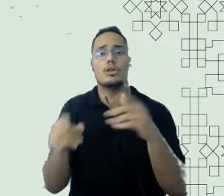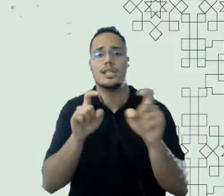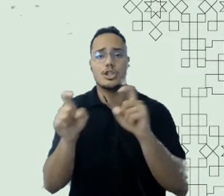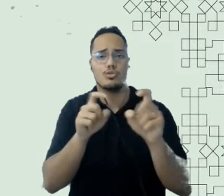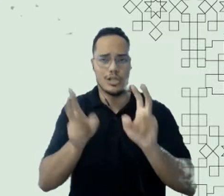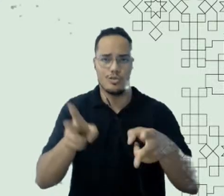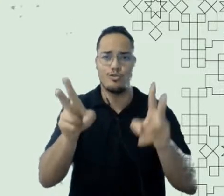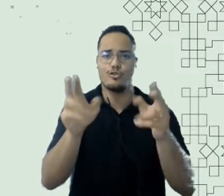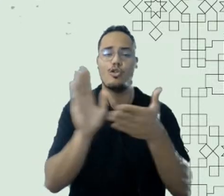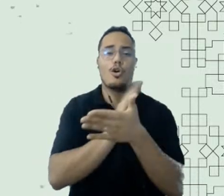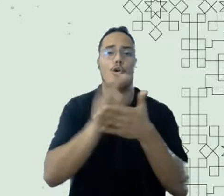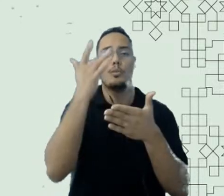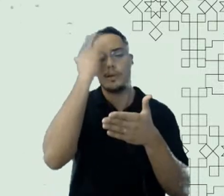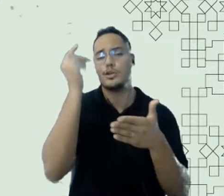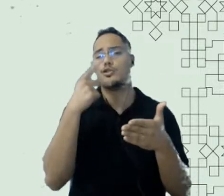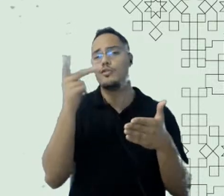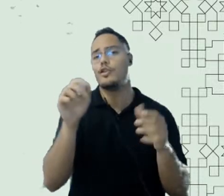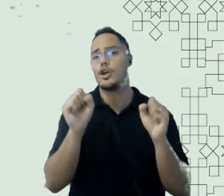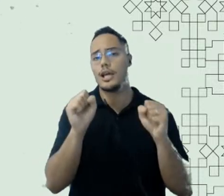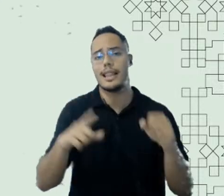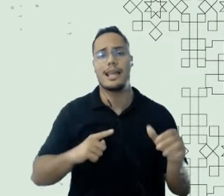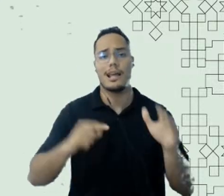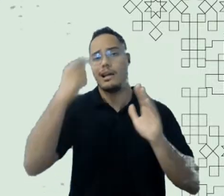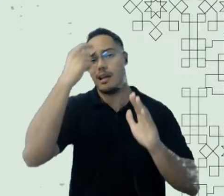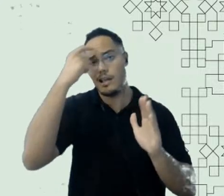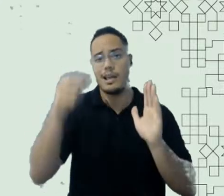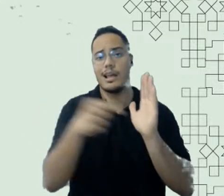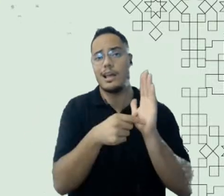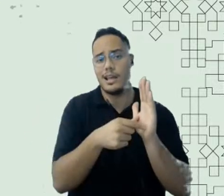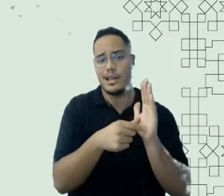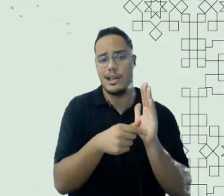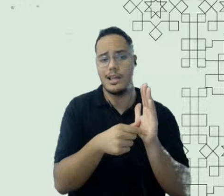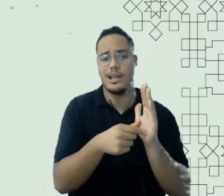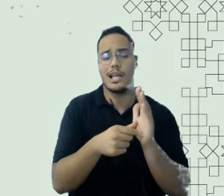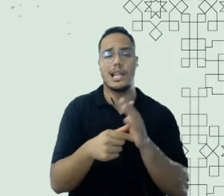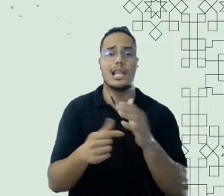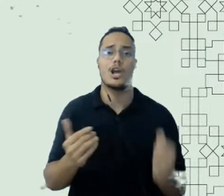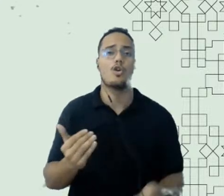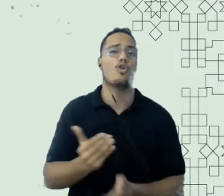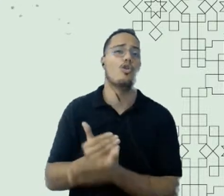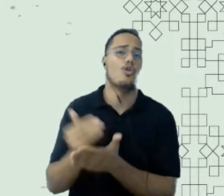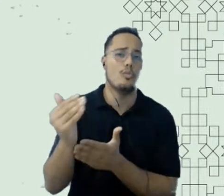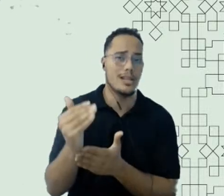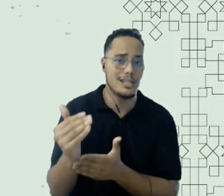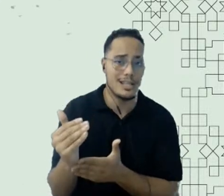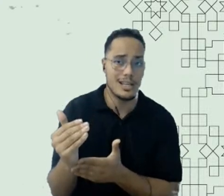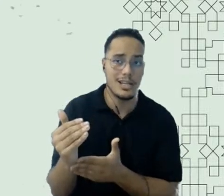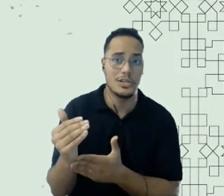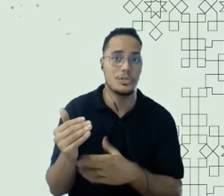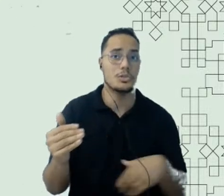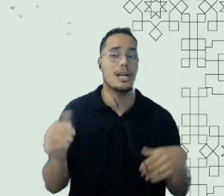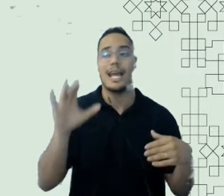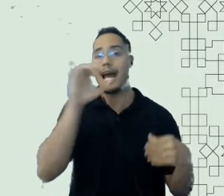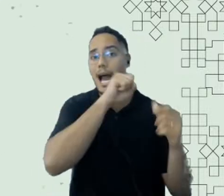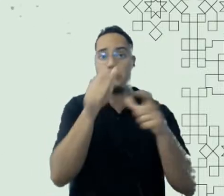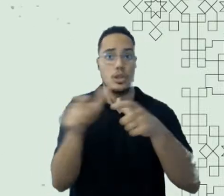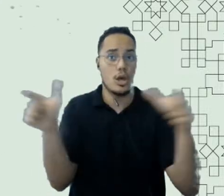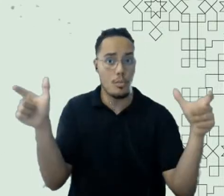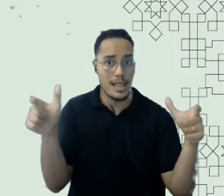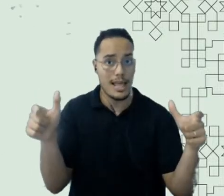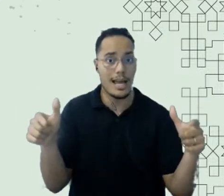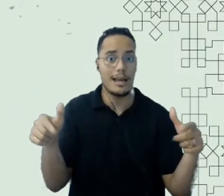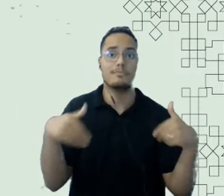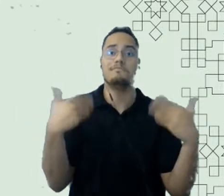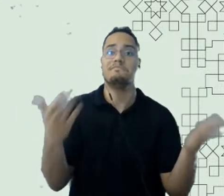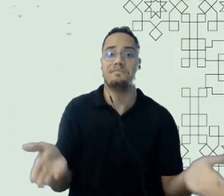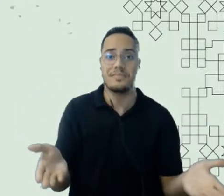coming that will be huge. And we need also to allow AI to do text and data mining, because and if the